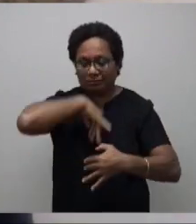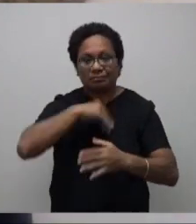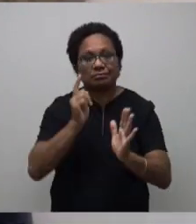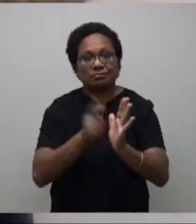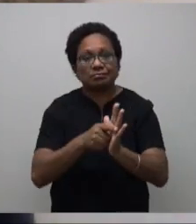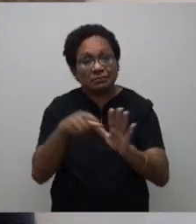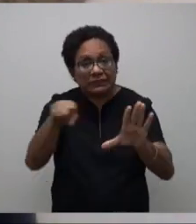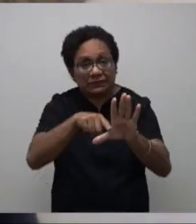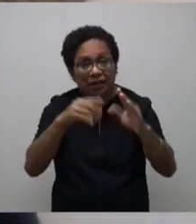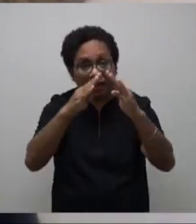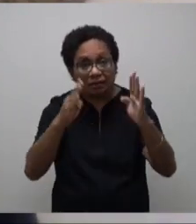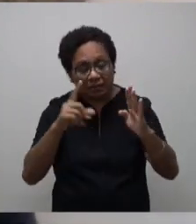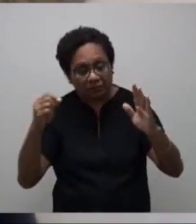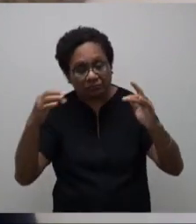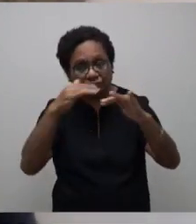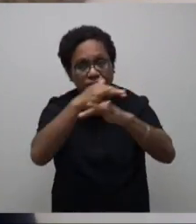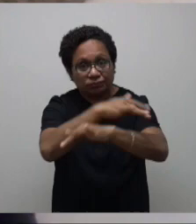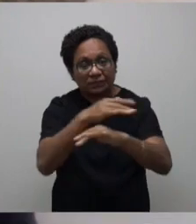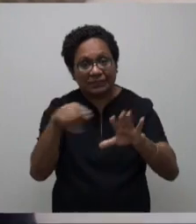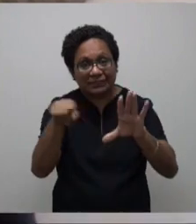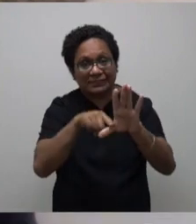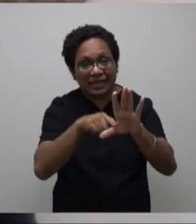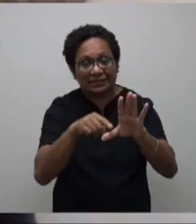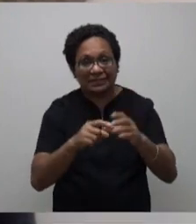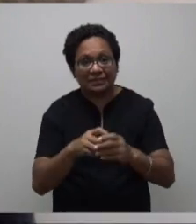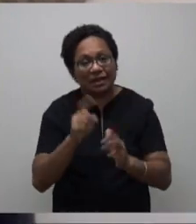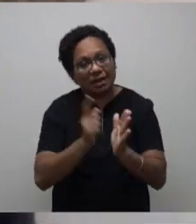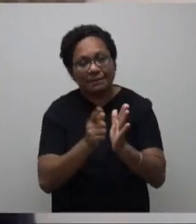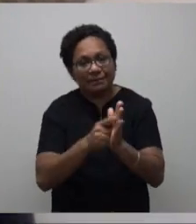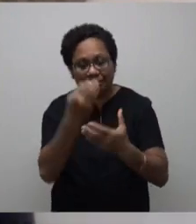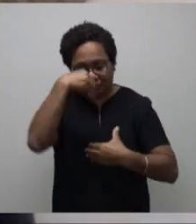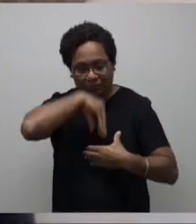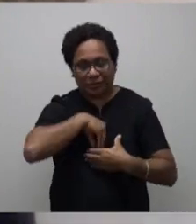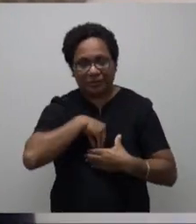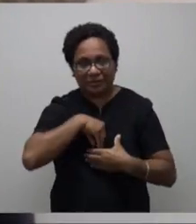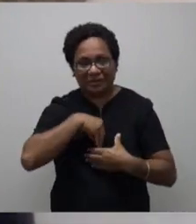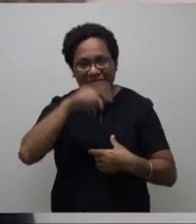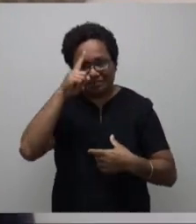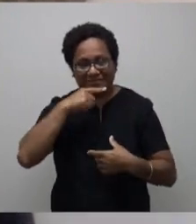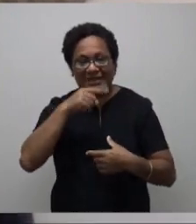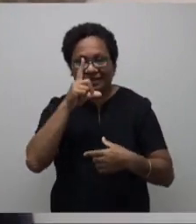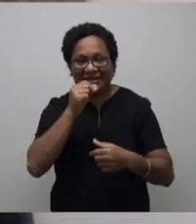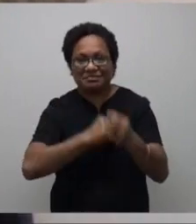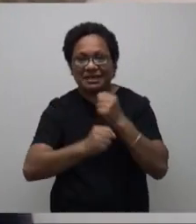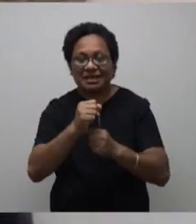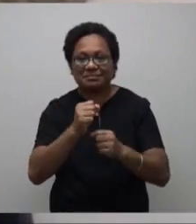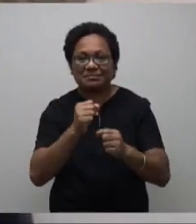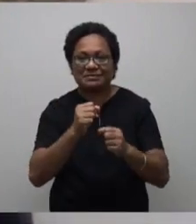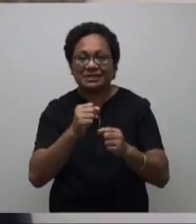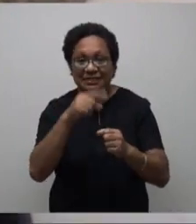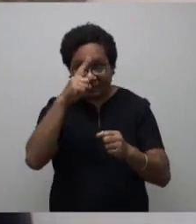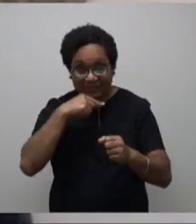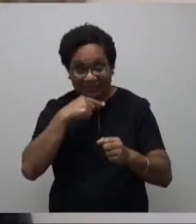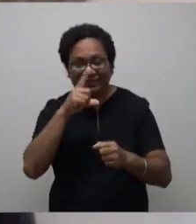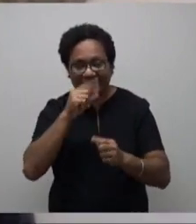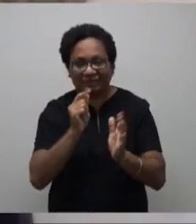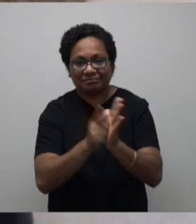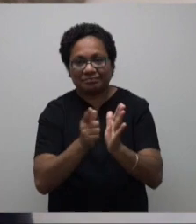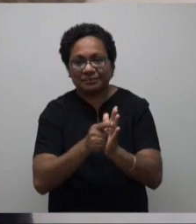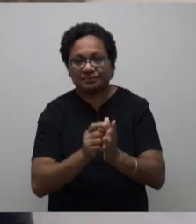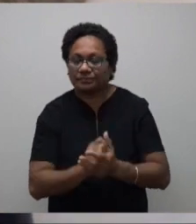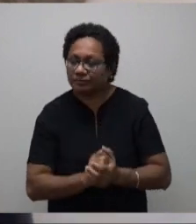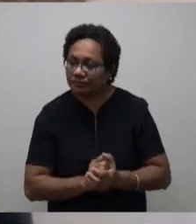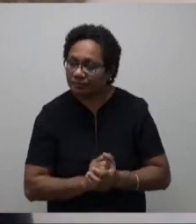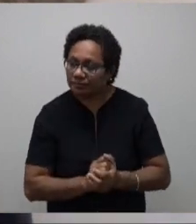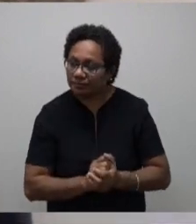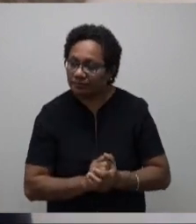indoors, really. The typical office setting, when a significant number of essential service staff do work,